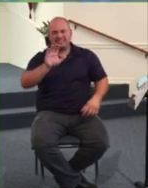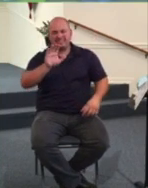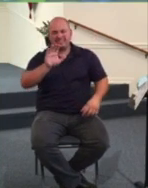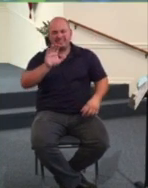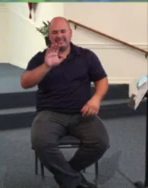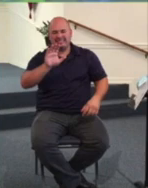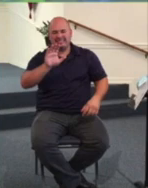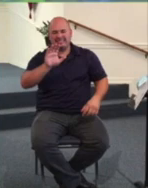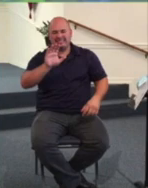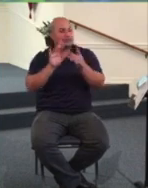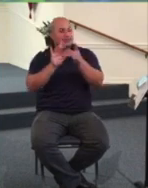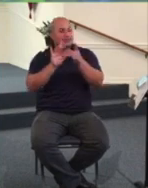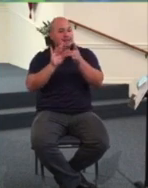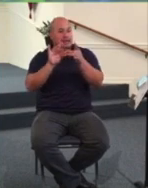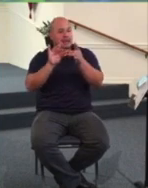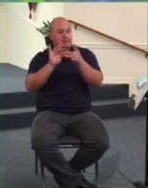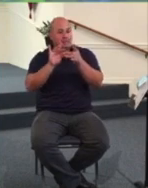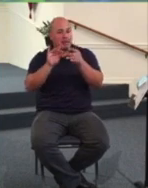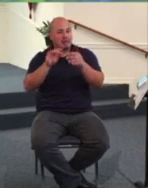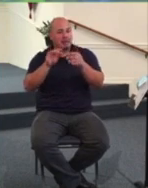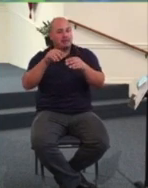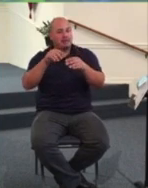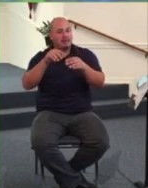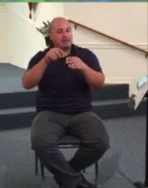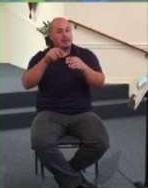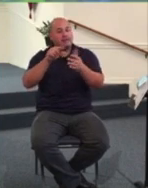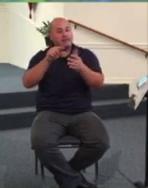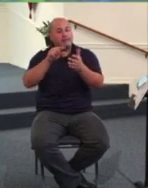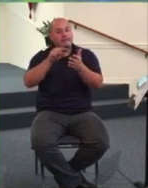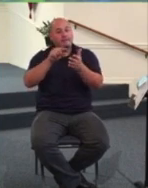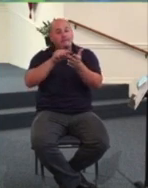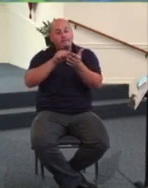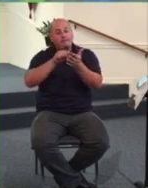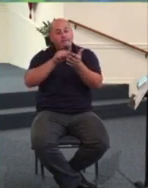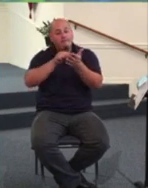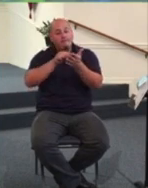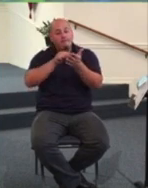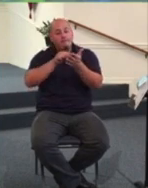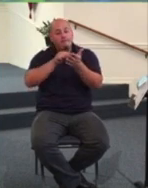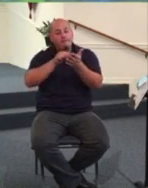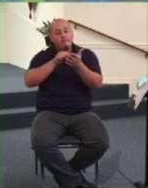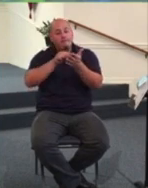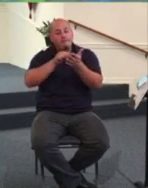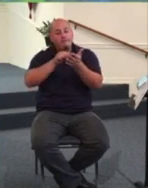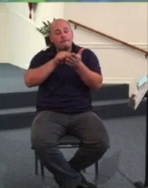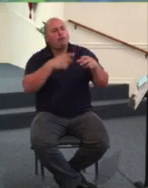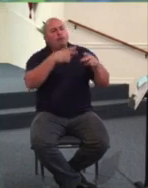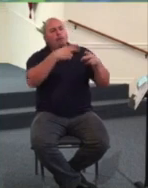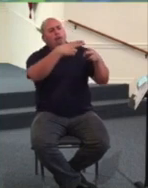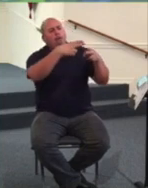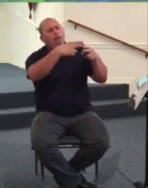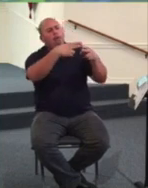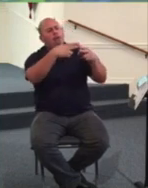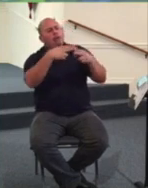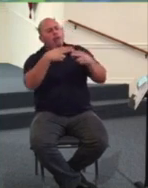in verse 46, right near the end, when he says, "Why do you call me Lord, Lord, and do not do what I